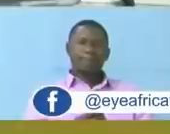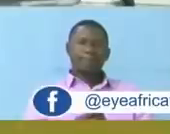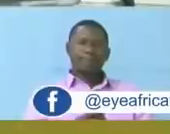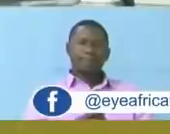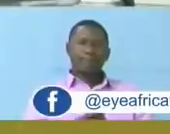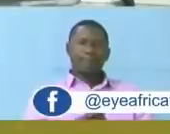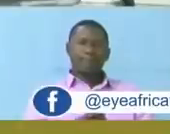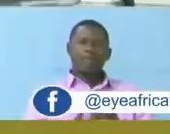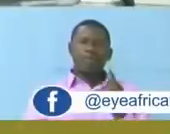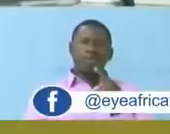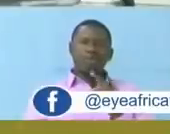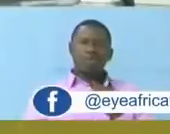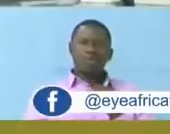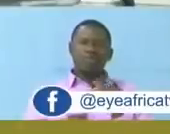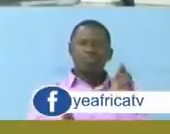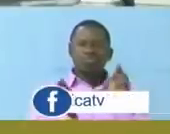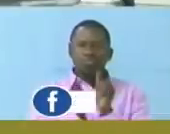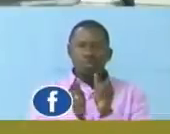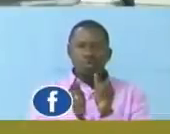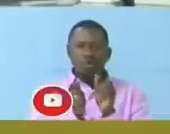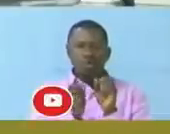Only the small lights were on.